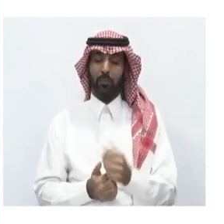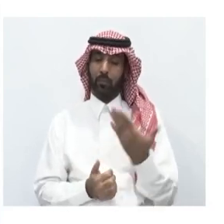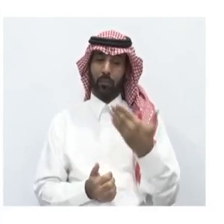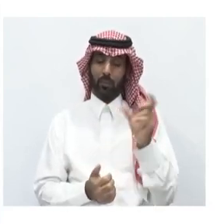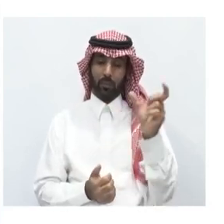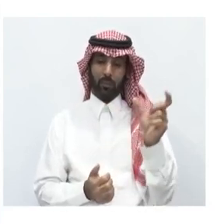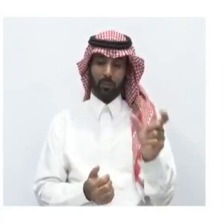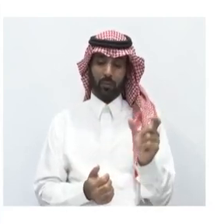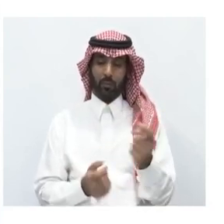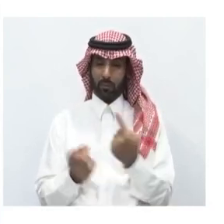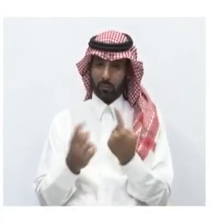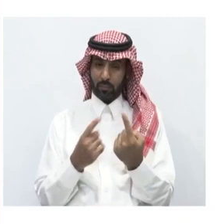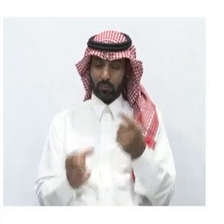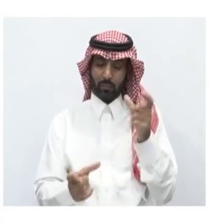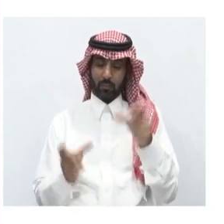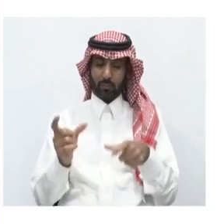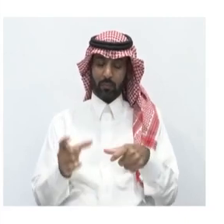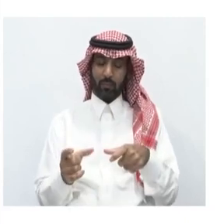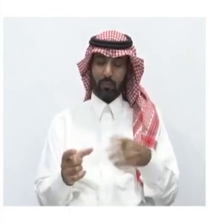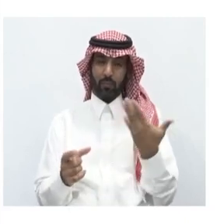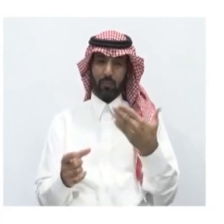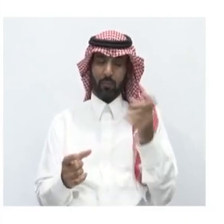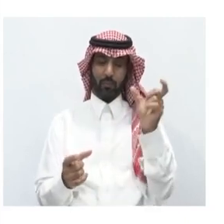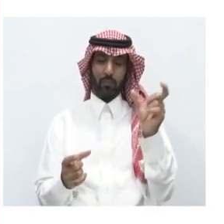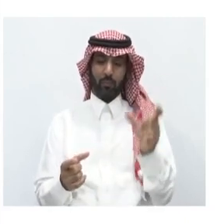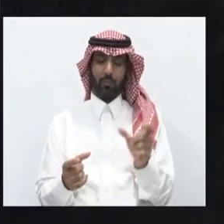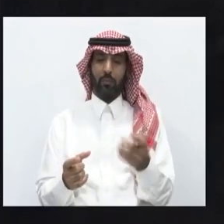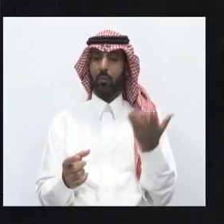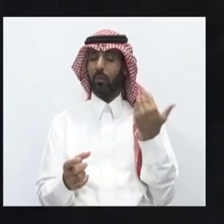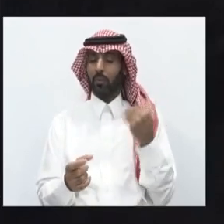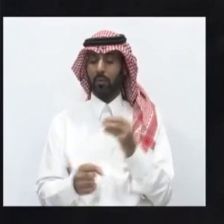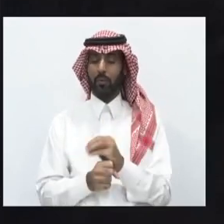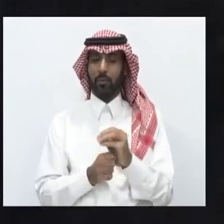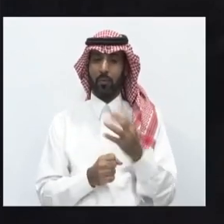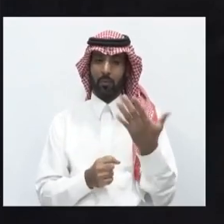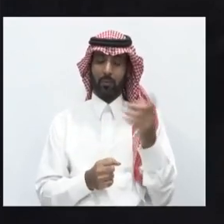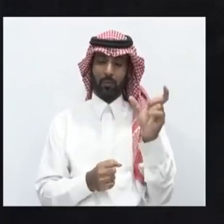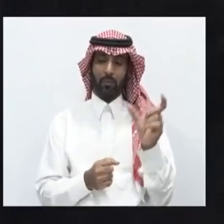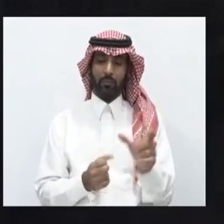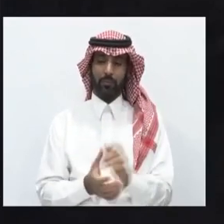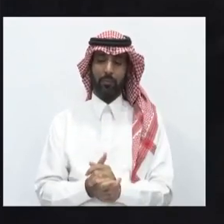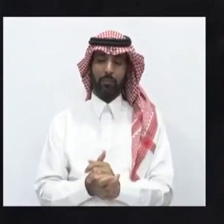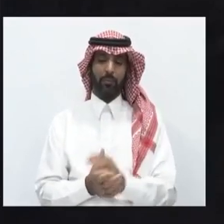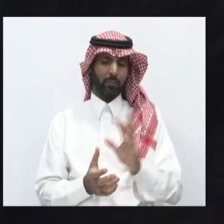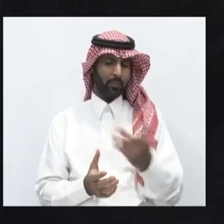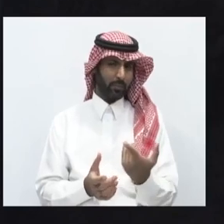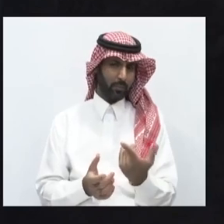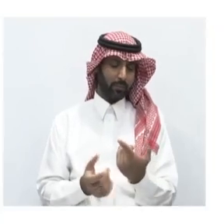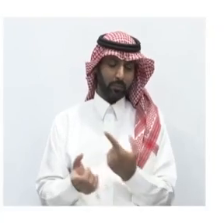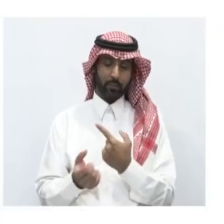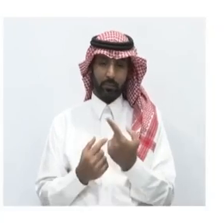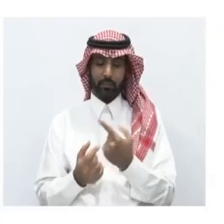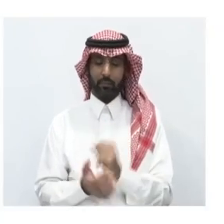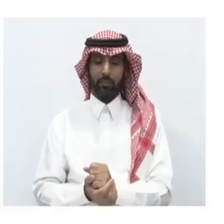words in a conversation, use the new words in a conversation. So we'll be learning new words in the conversation and how we use